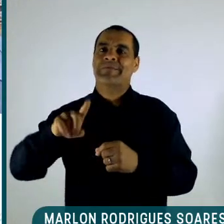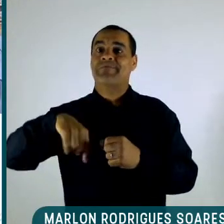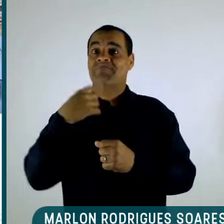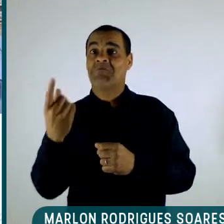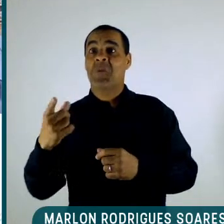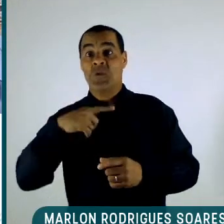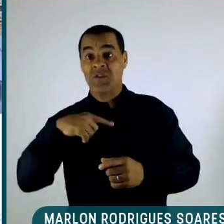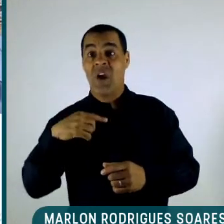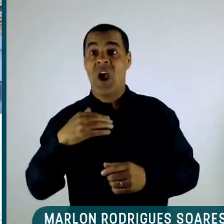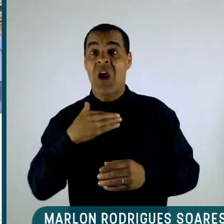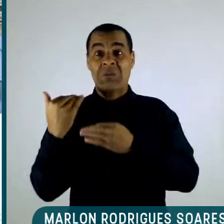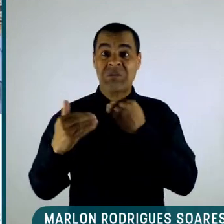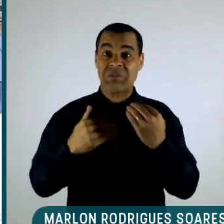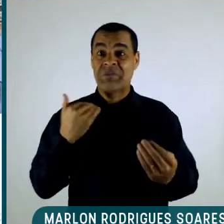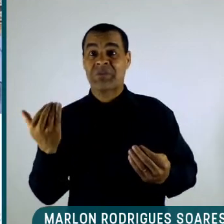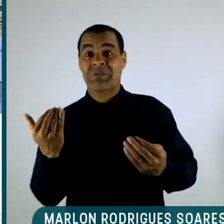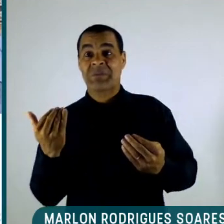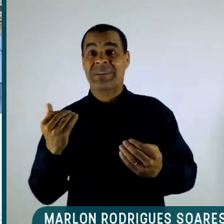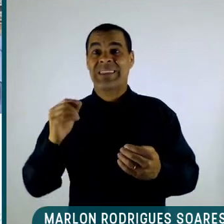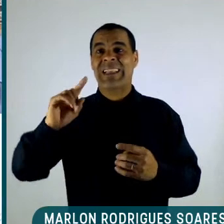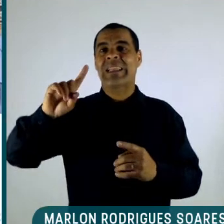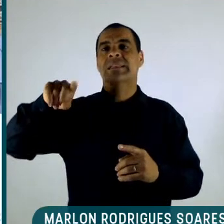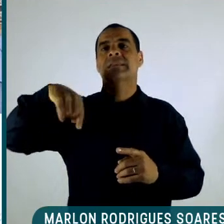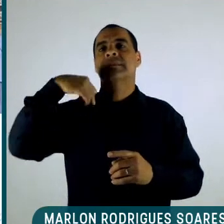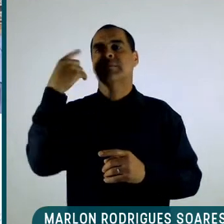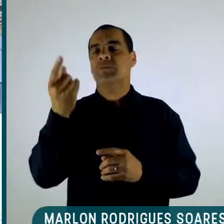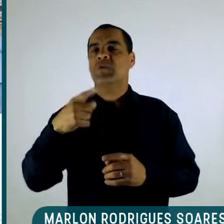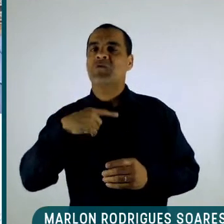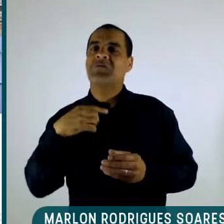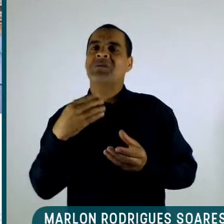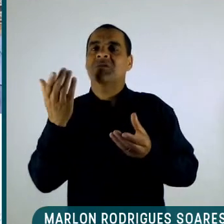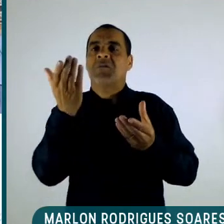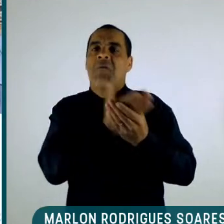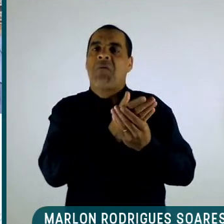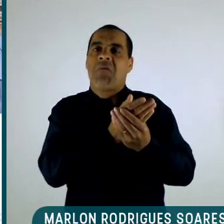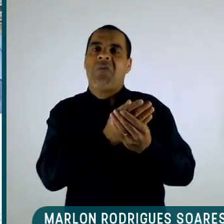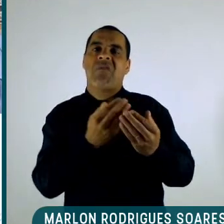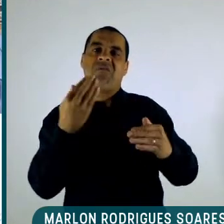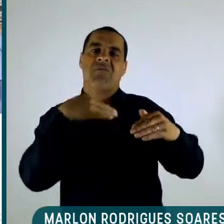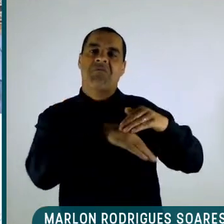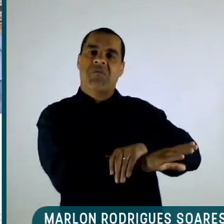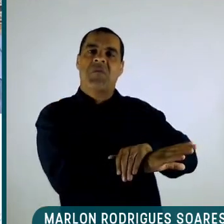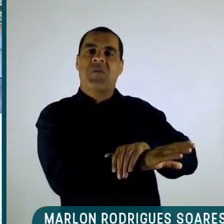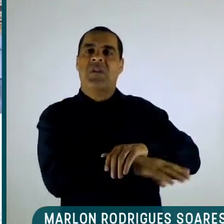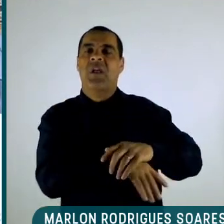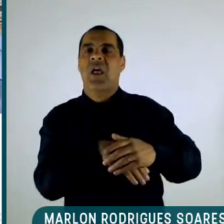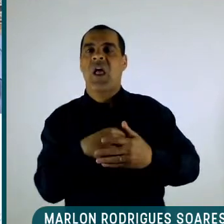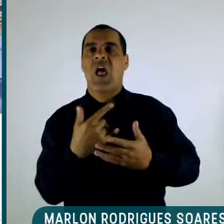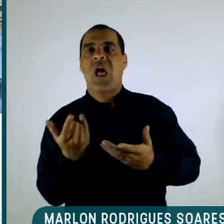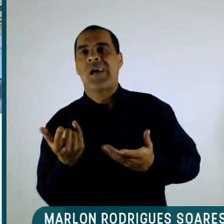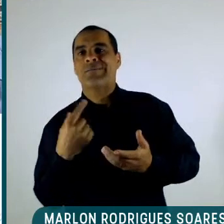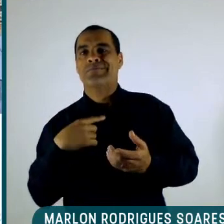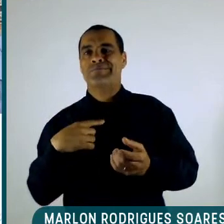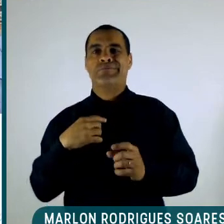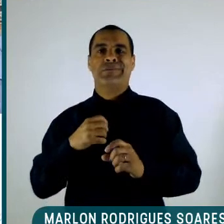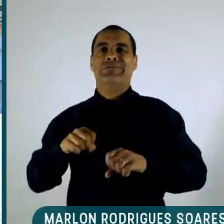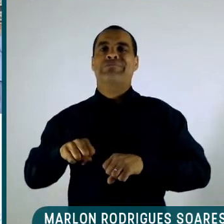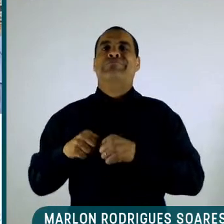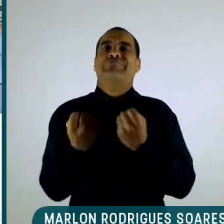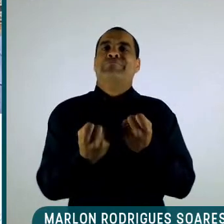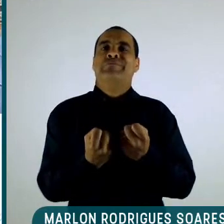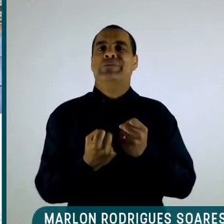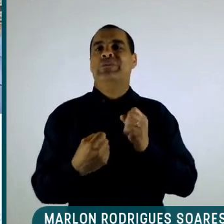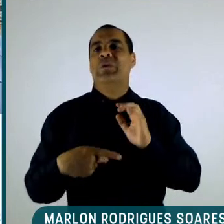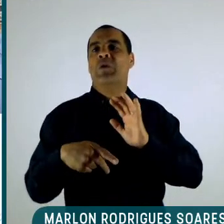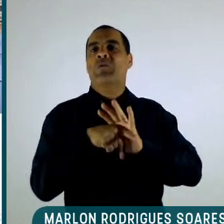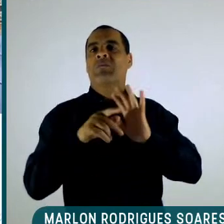that, in which there were deaths, and then later there was a request to archive the full